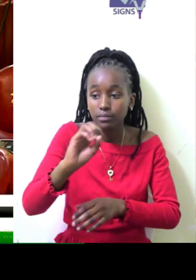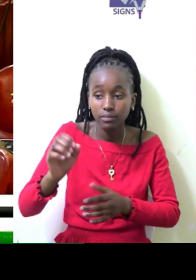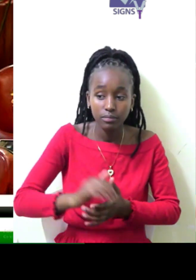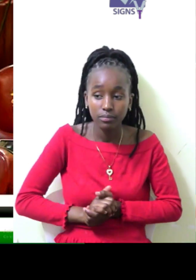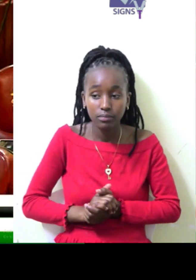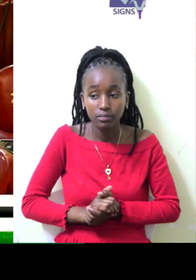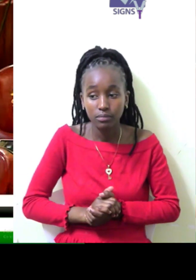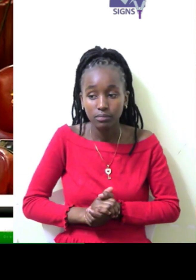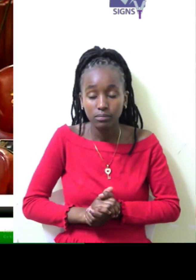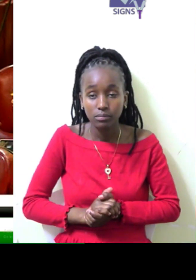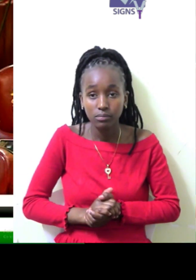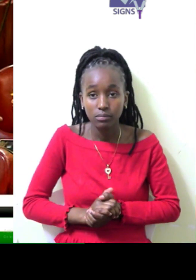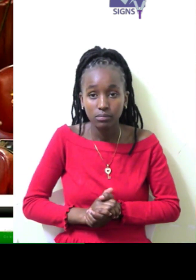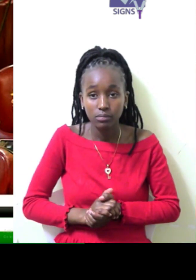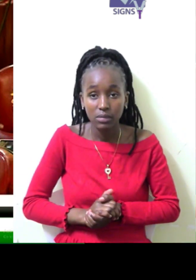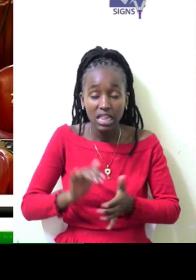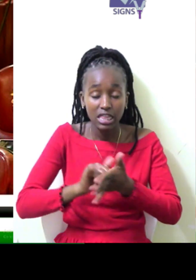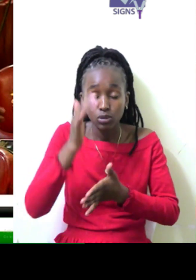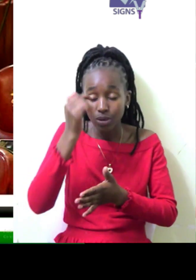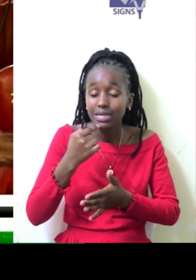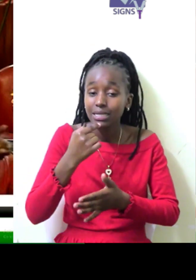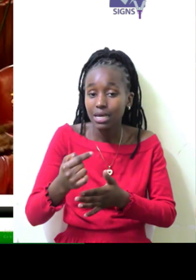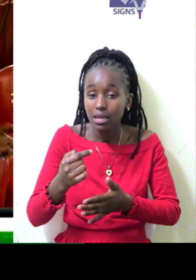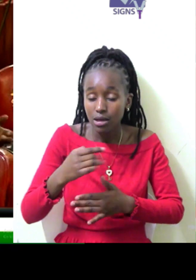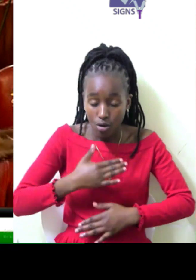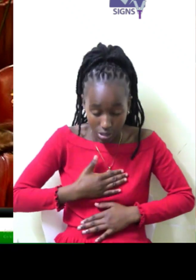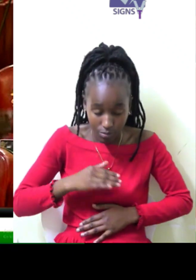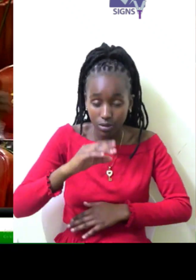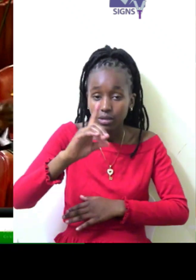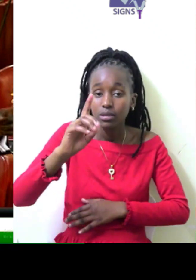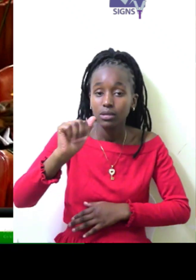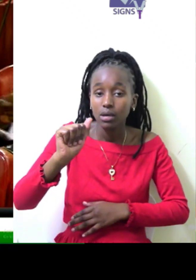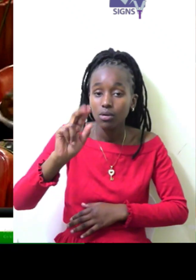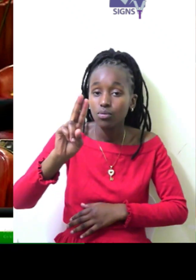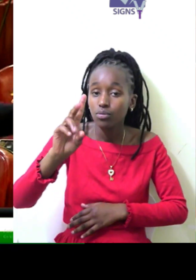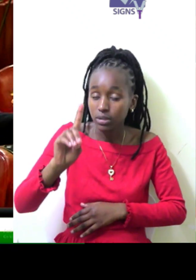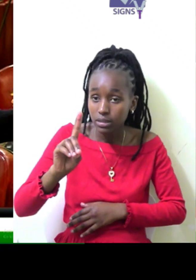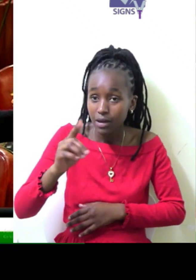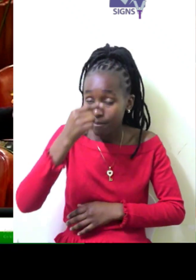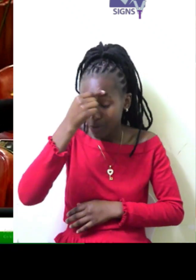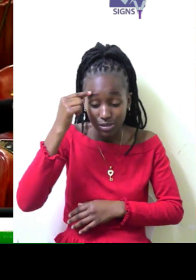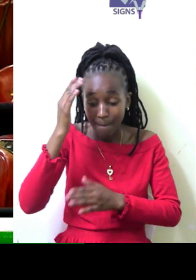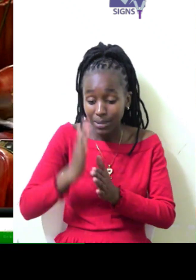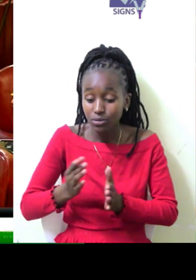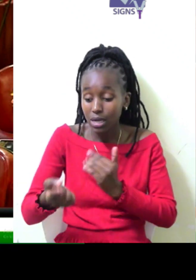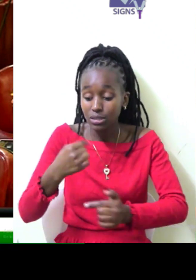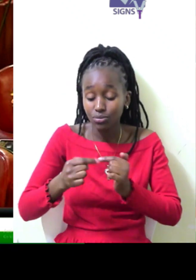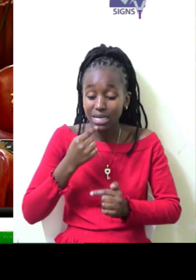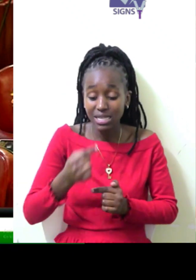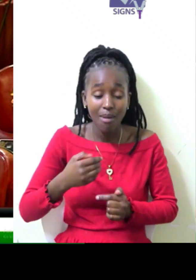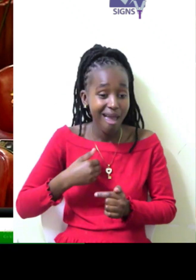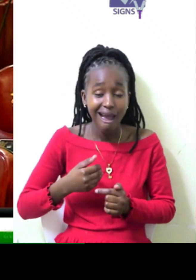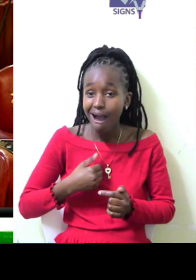be grave. And I'm telling Honorable Dawood, a person will hit you with a taxation claim of over 2 billion or 20 billion